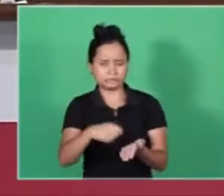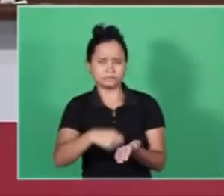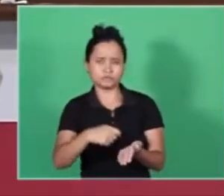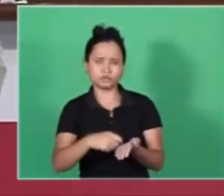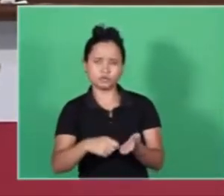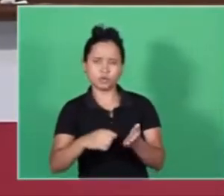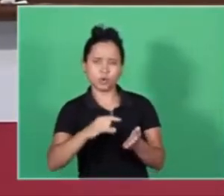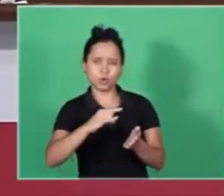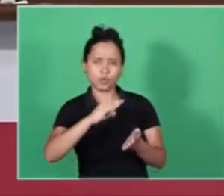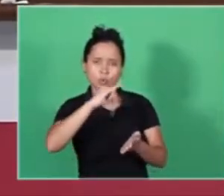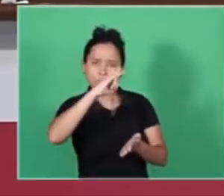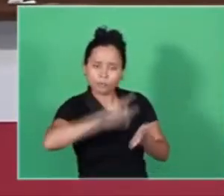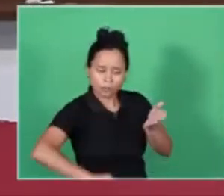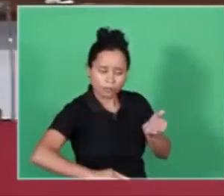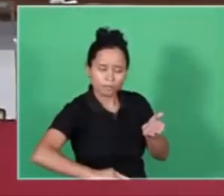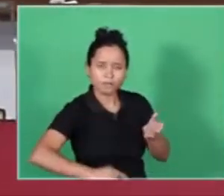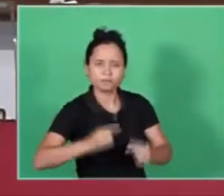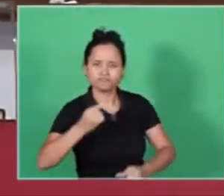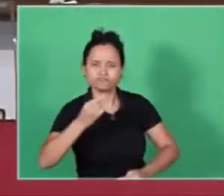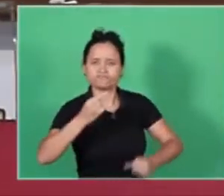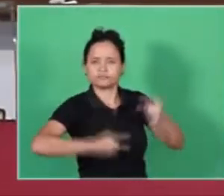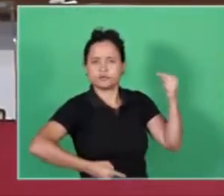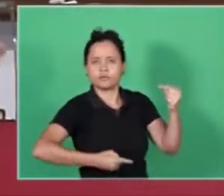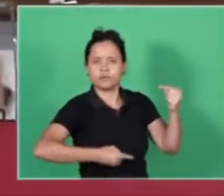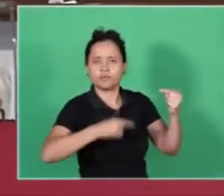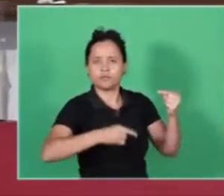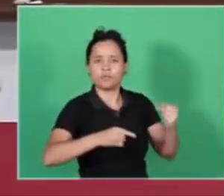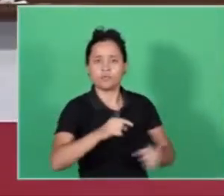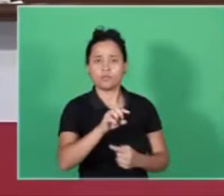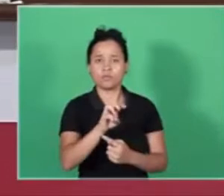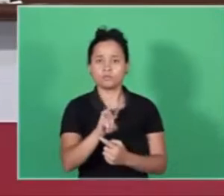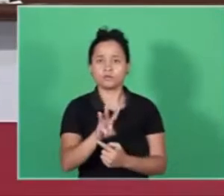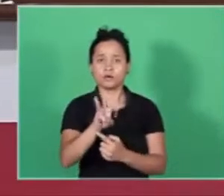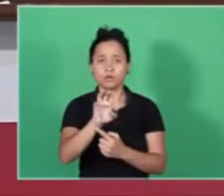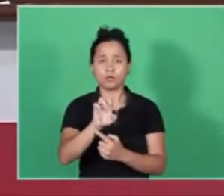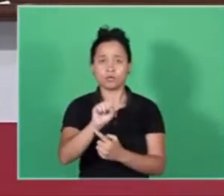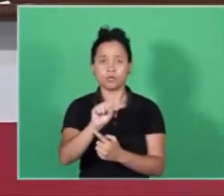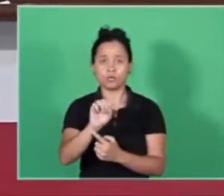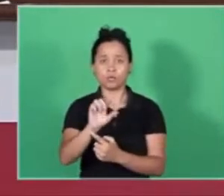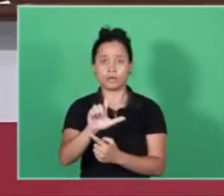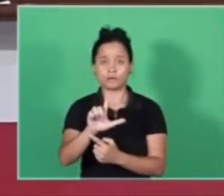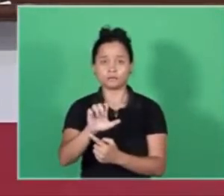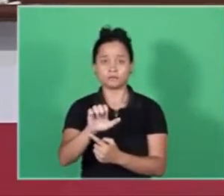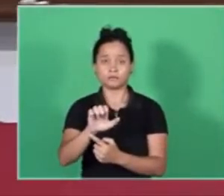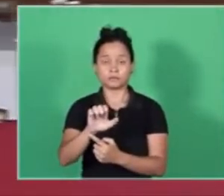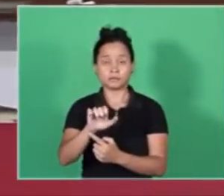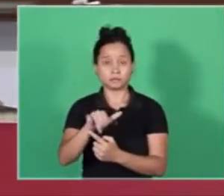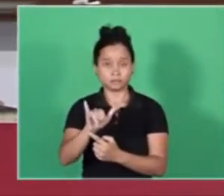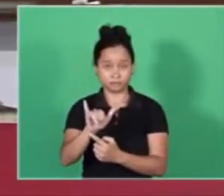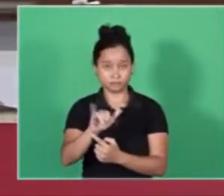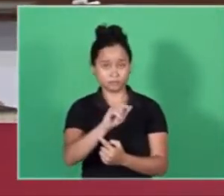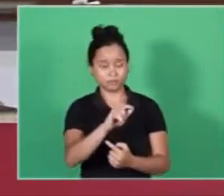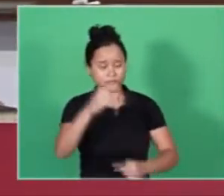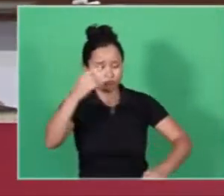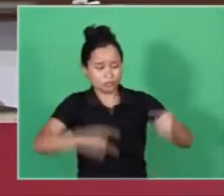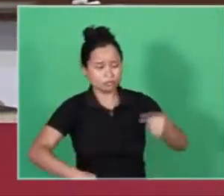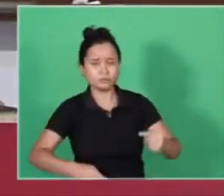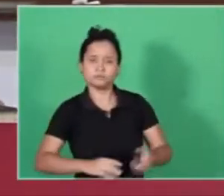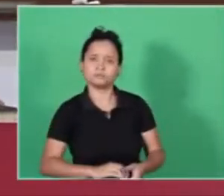against Wesley, saying, was Butler. He wrote,